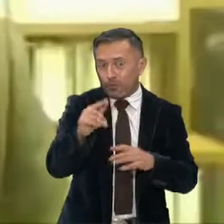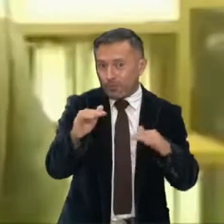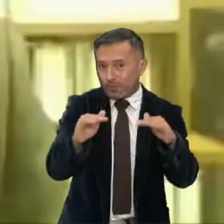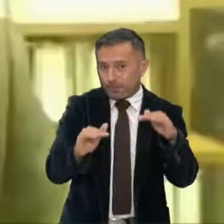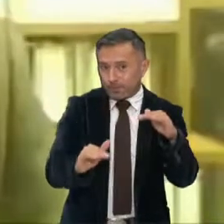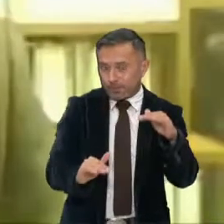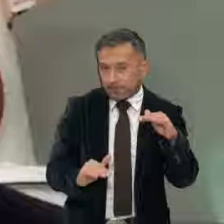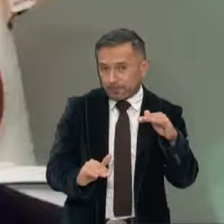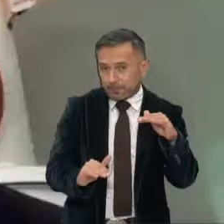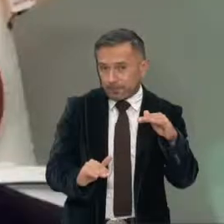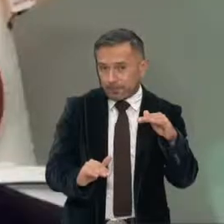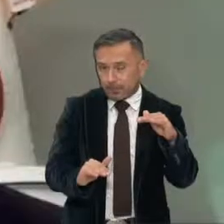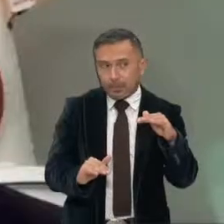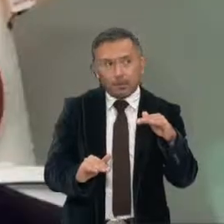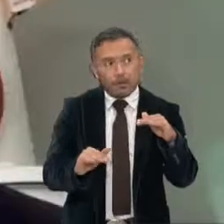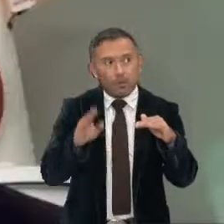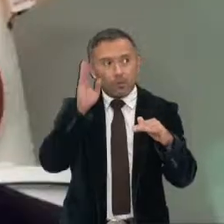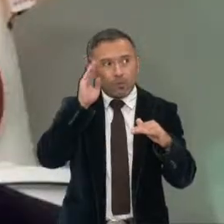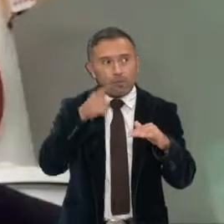88.4%.